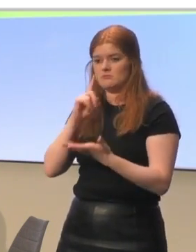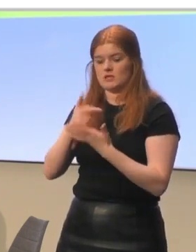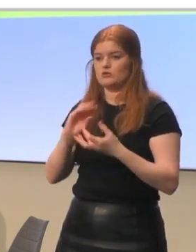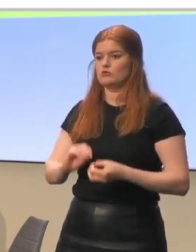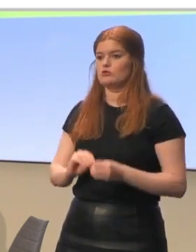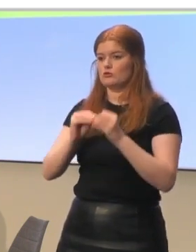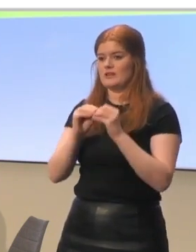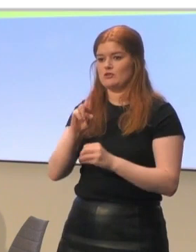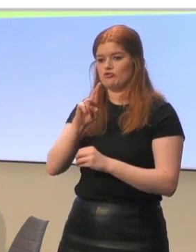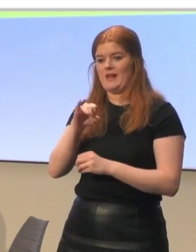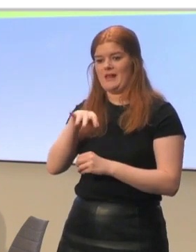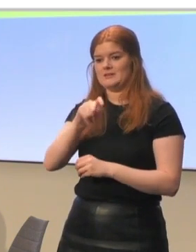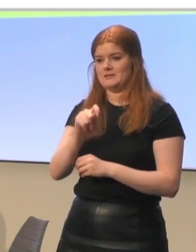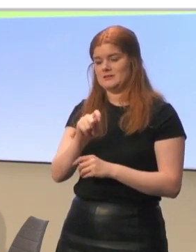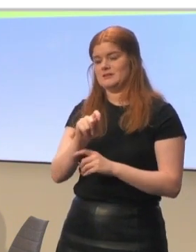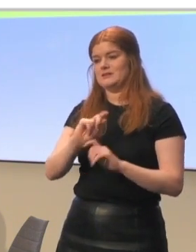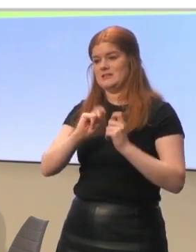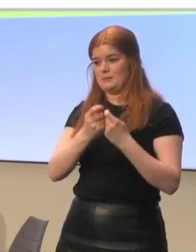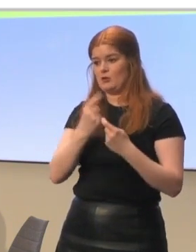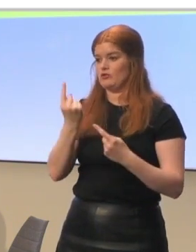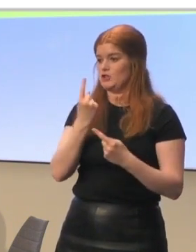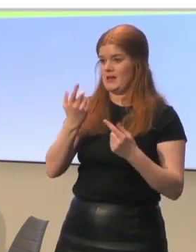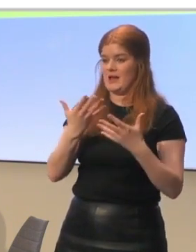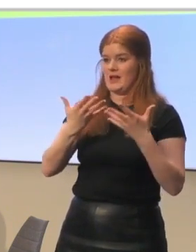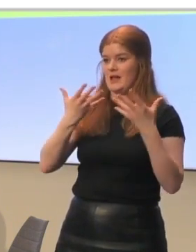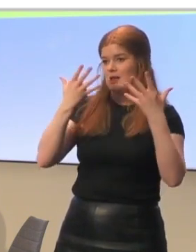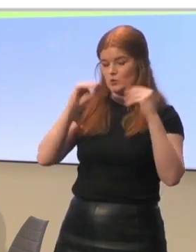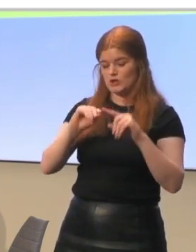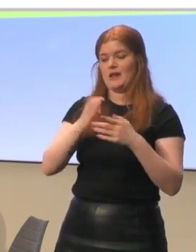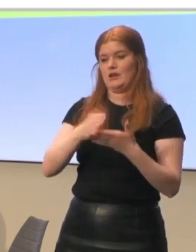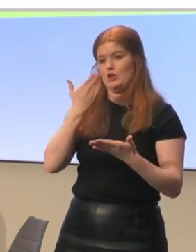form these REALT teams, which are regional education and learning teams.